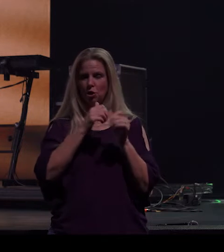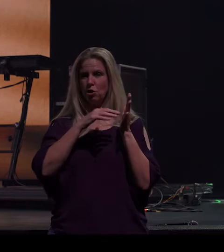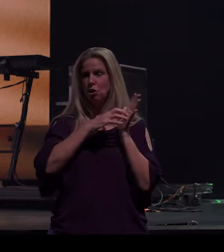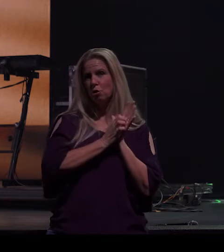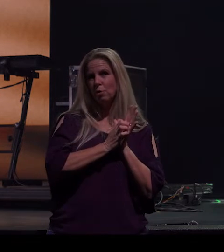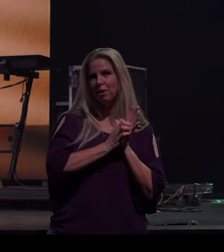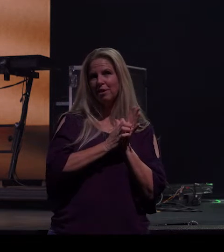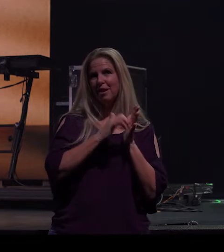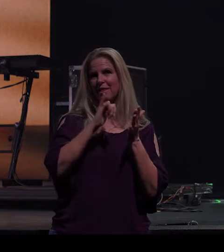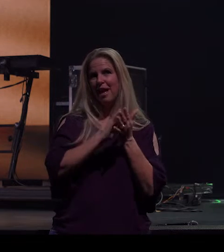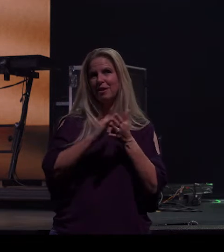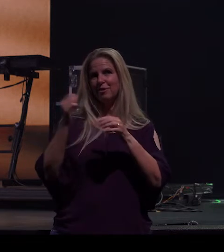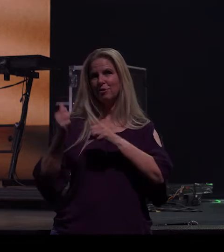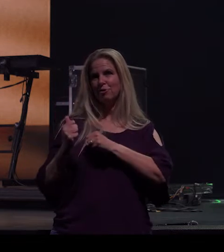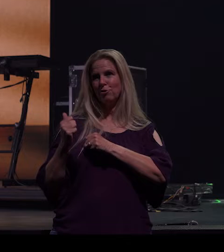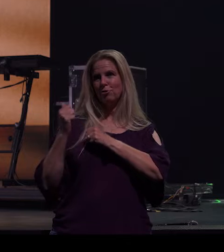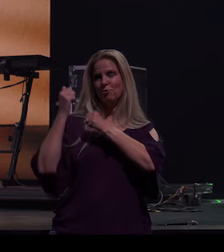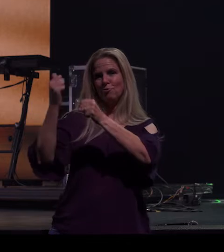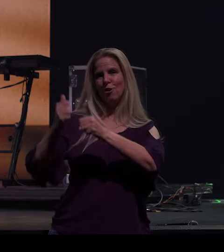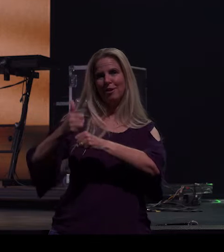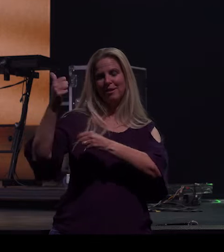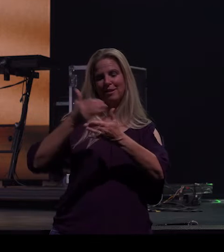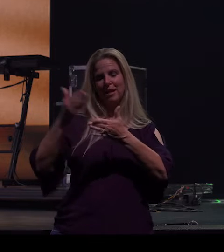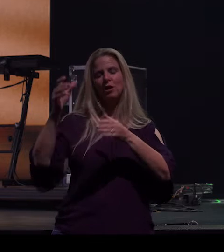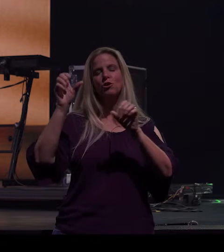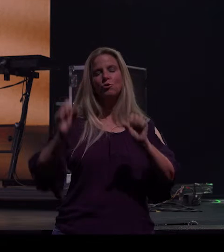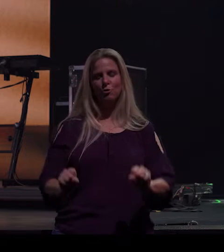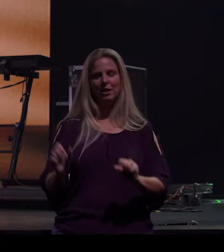the strongest thing you can do.